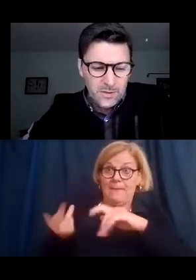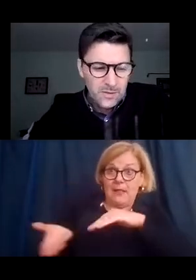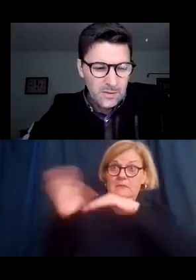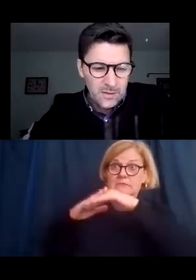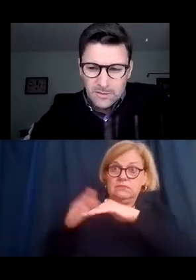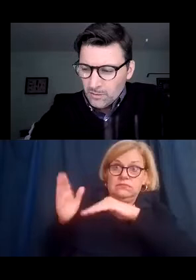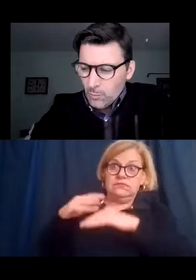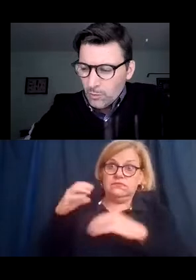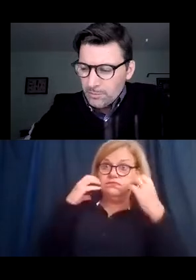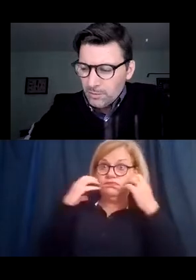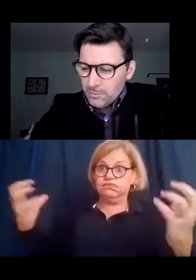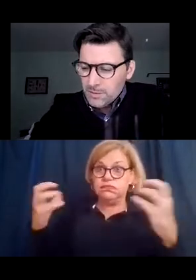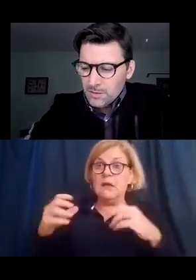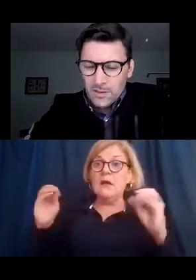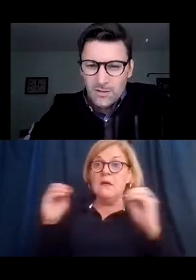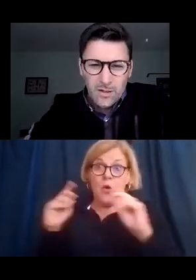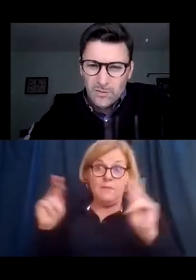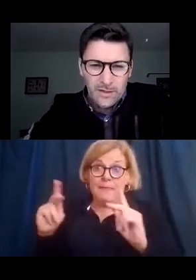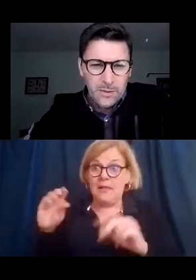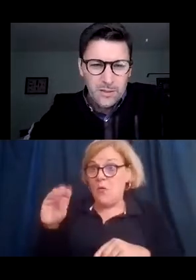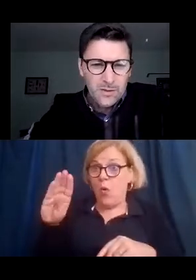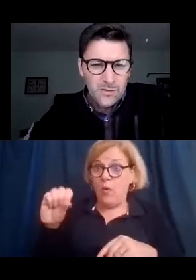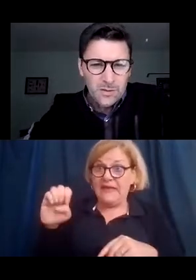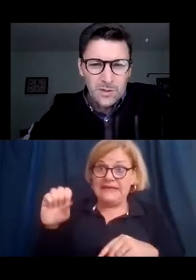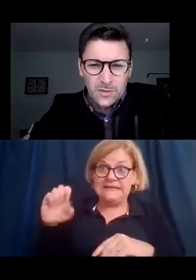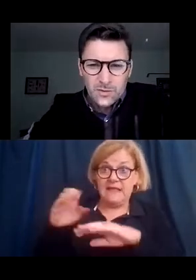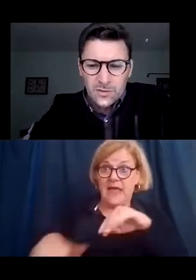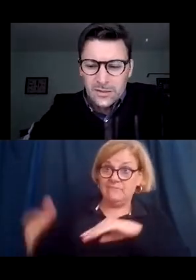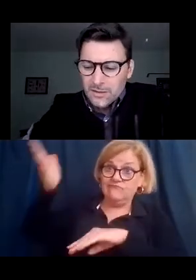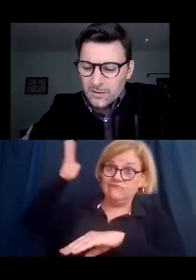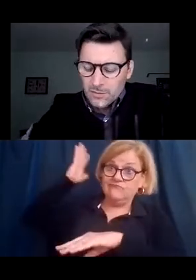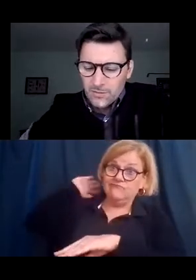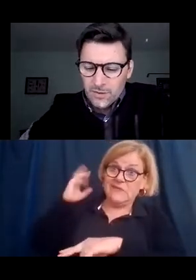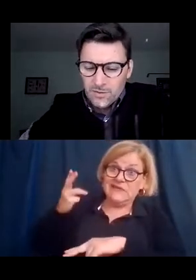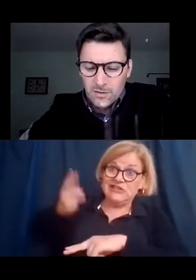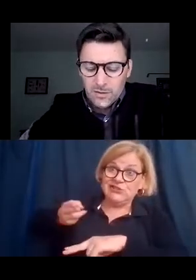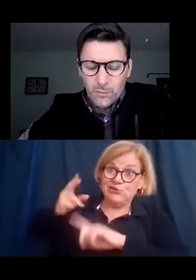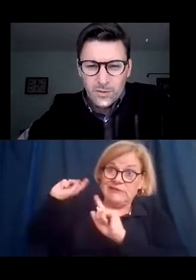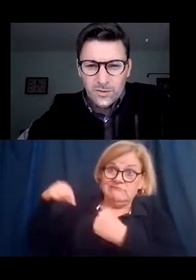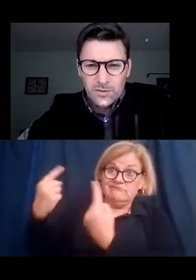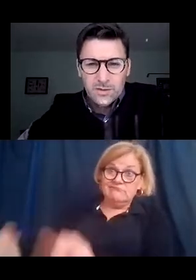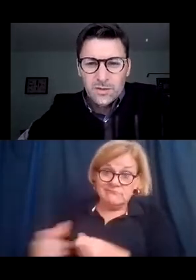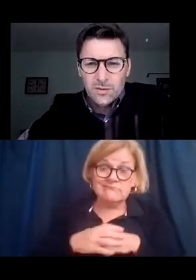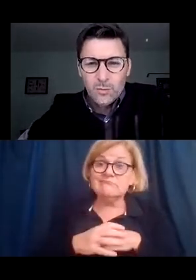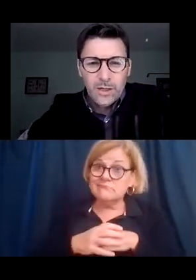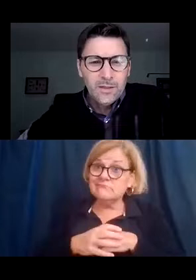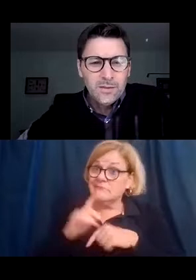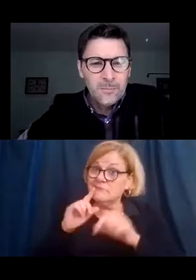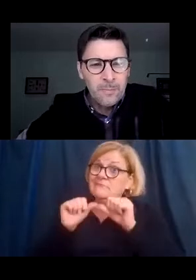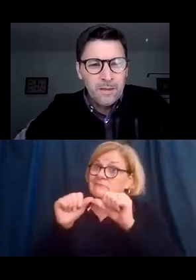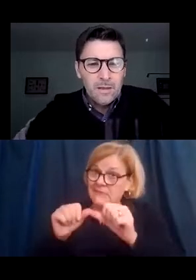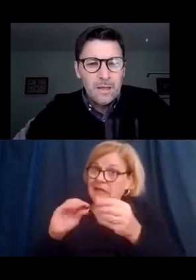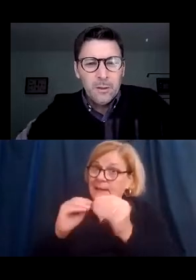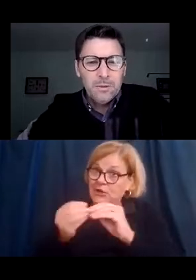individual basis. There are more people obese today than there ever have been in the history of our country. Those figures, unfortunately, continue to